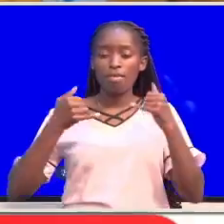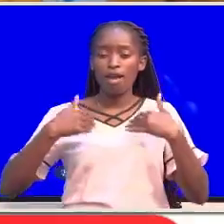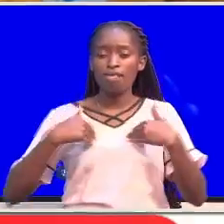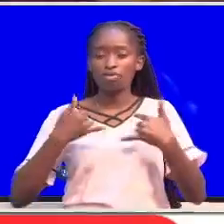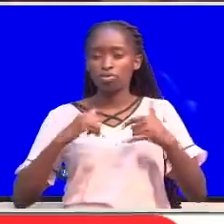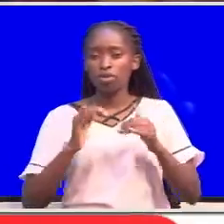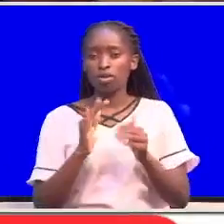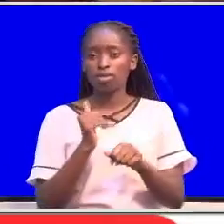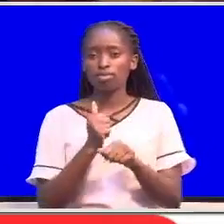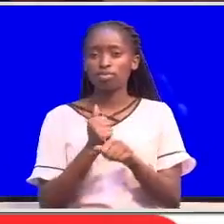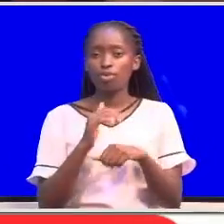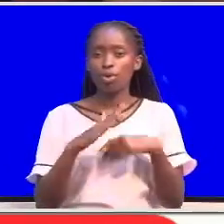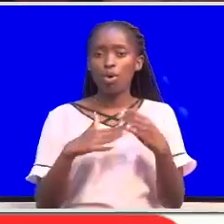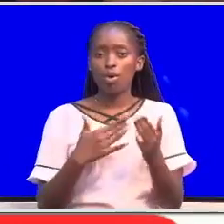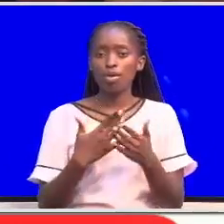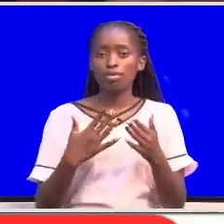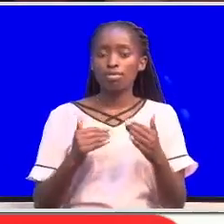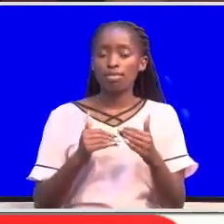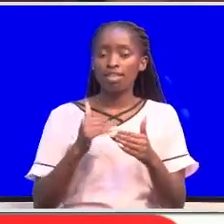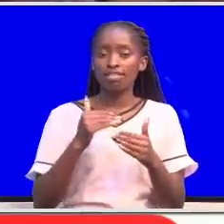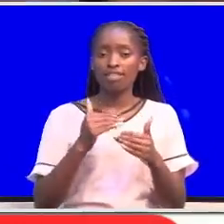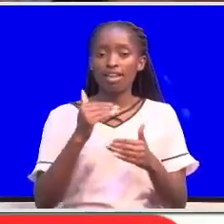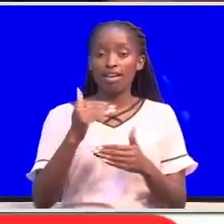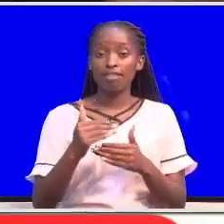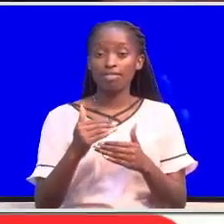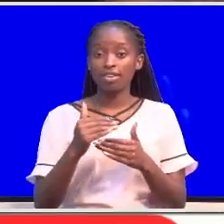wanachama wake kabla uchaguzi mkuu ujao.